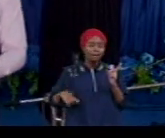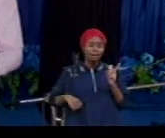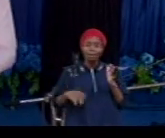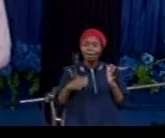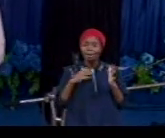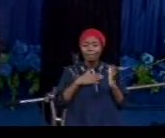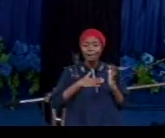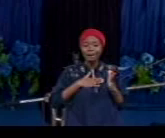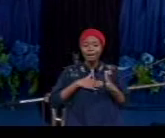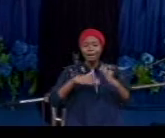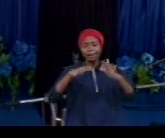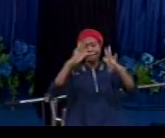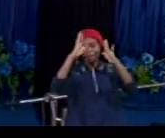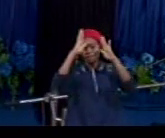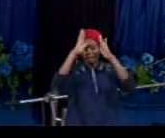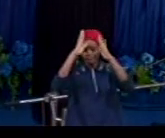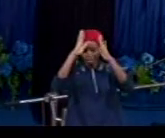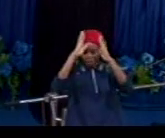God, my